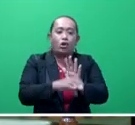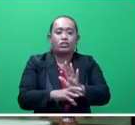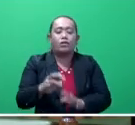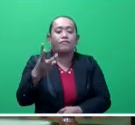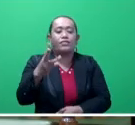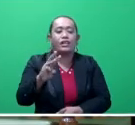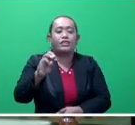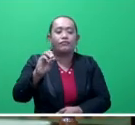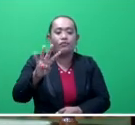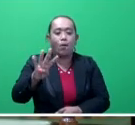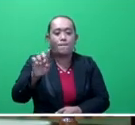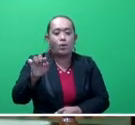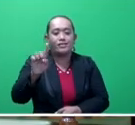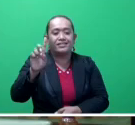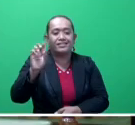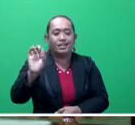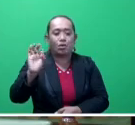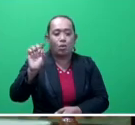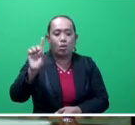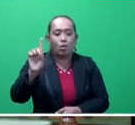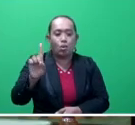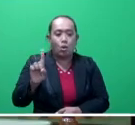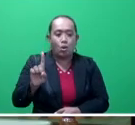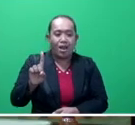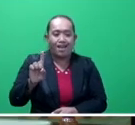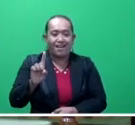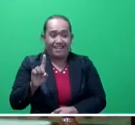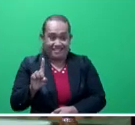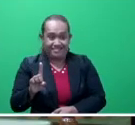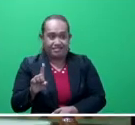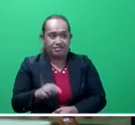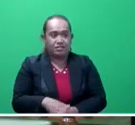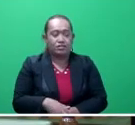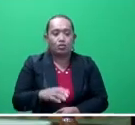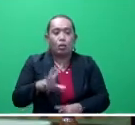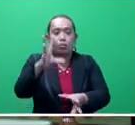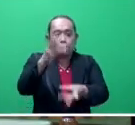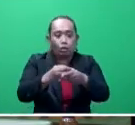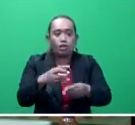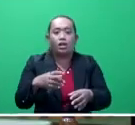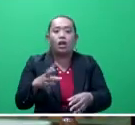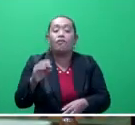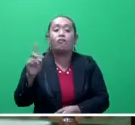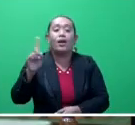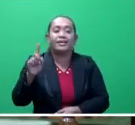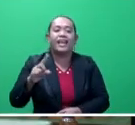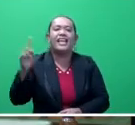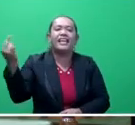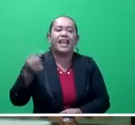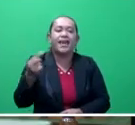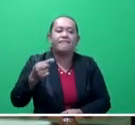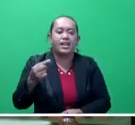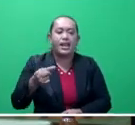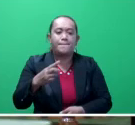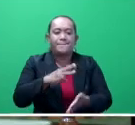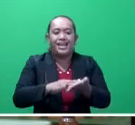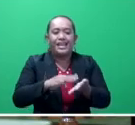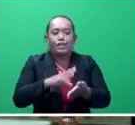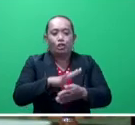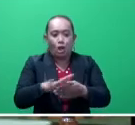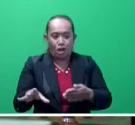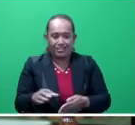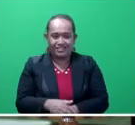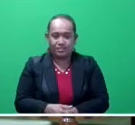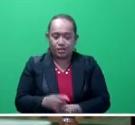approximately 50,000 households at a total cost of $11 million. These are those who earn less than $30,000 a year. Like